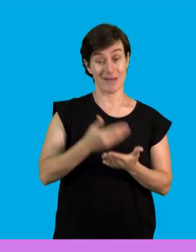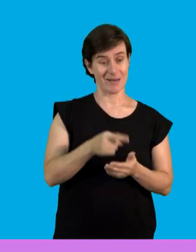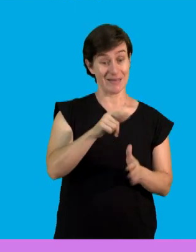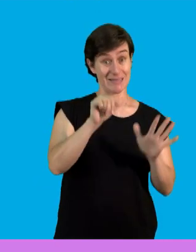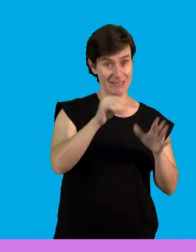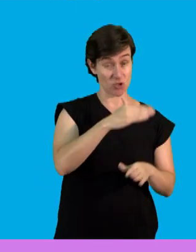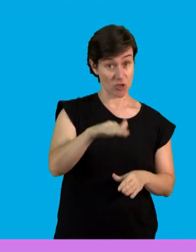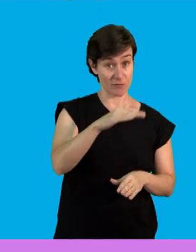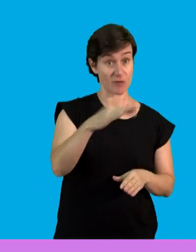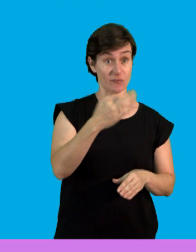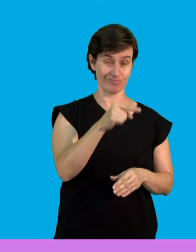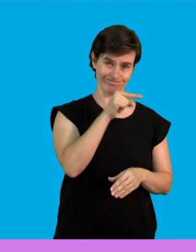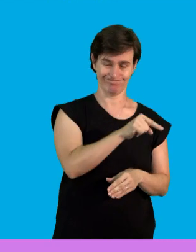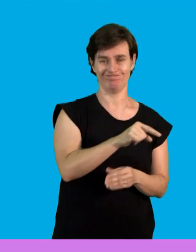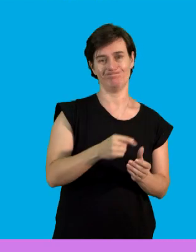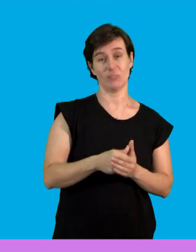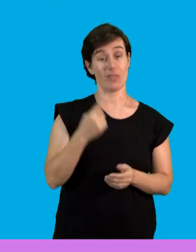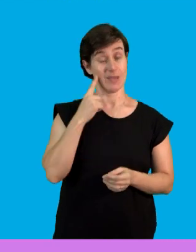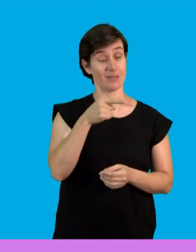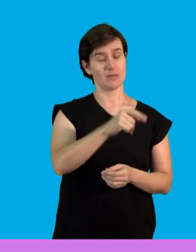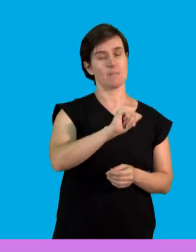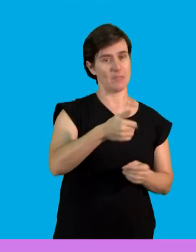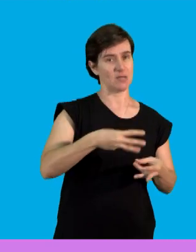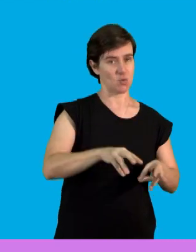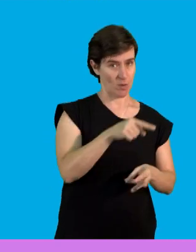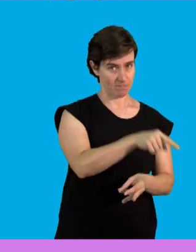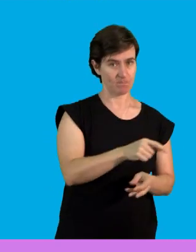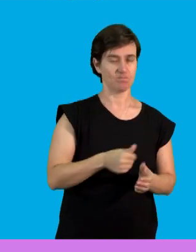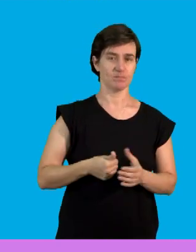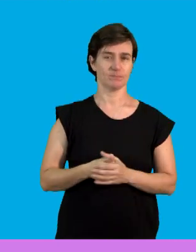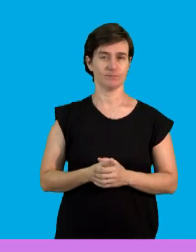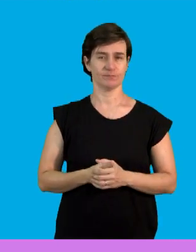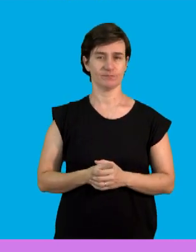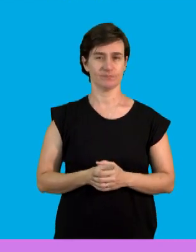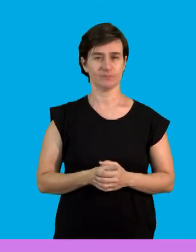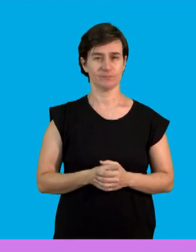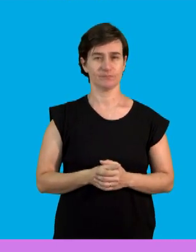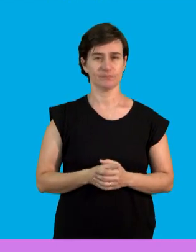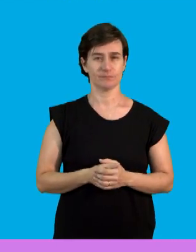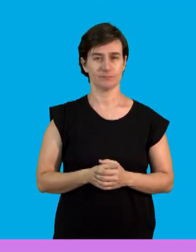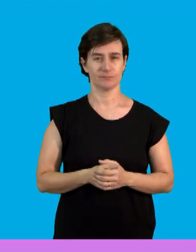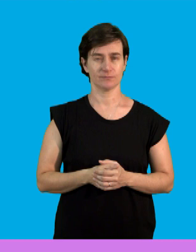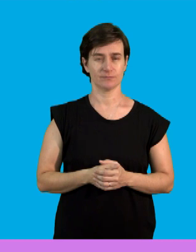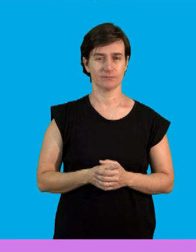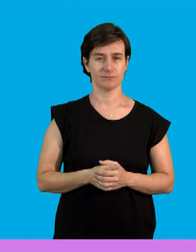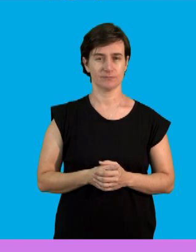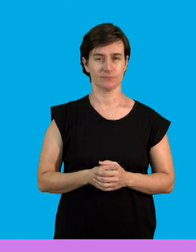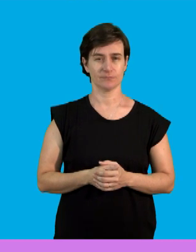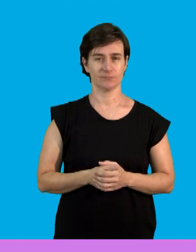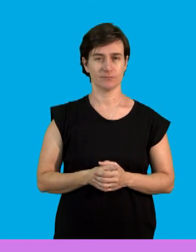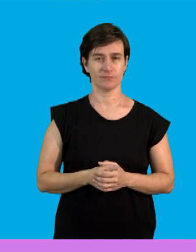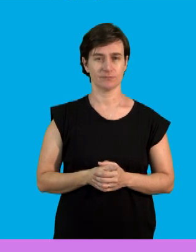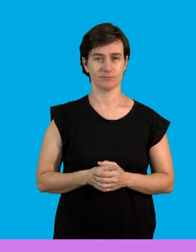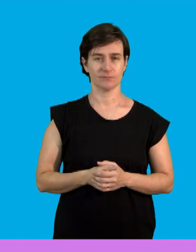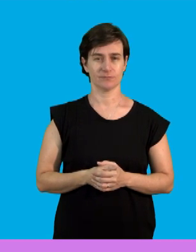can use 6 shelves, or we can get 6 shelves, and therefore that will be the